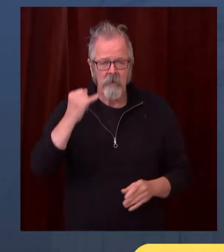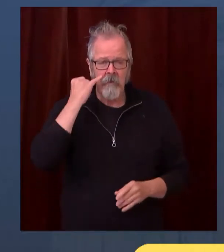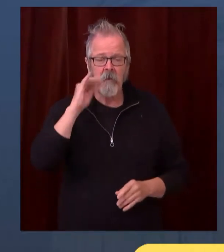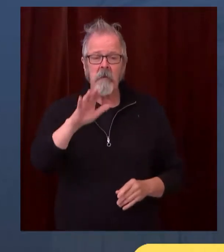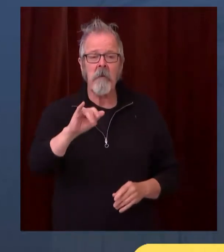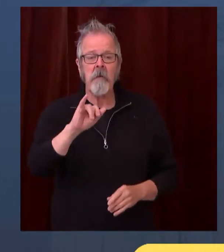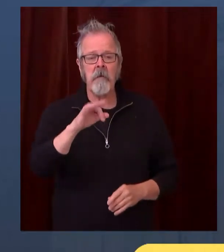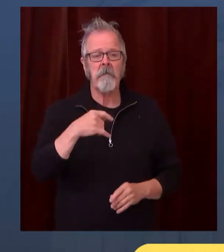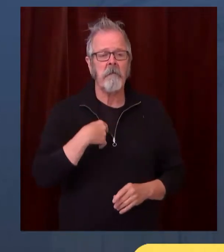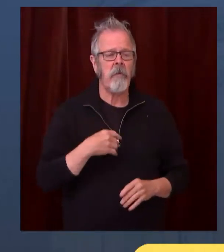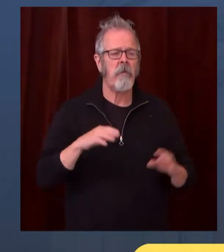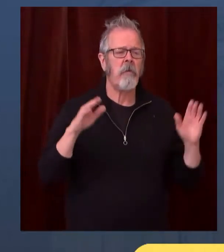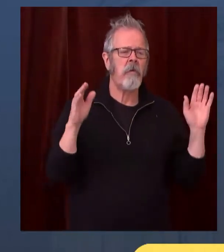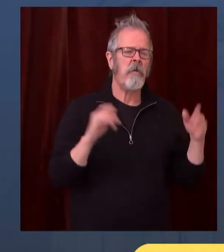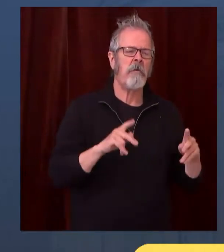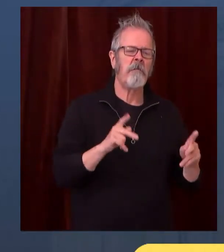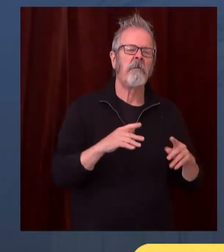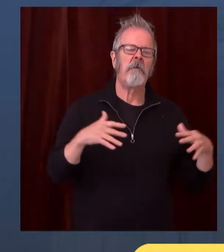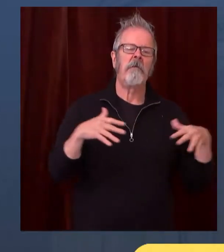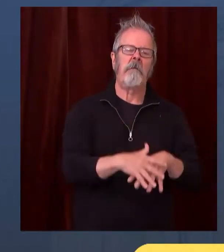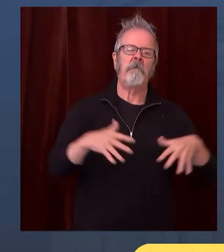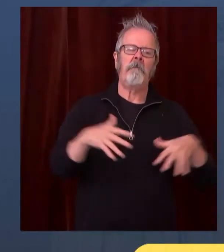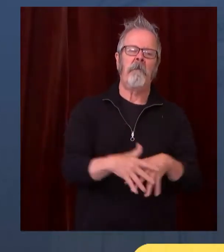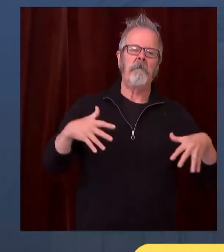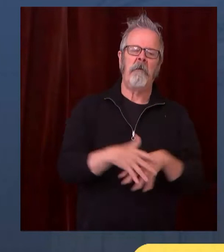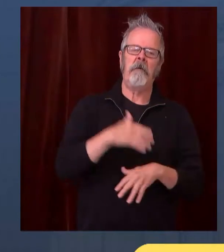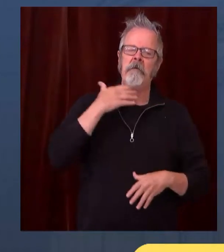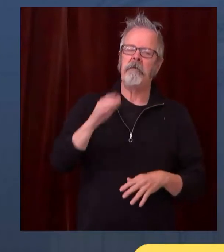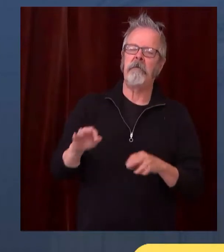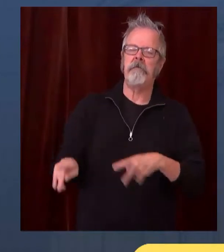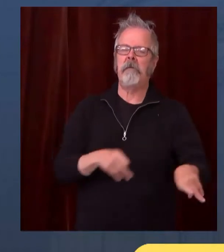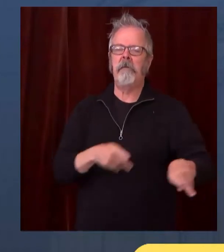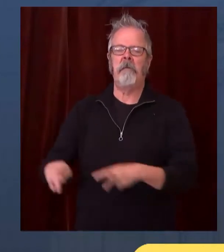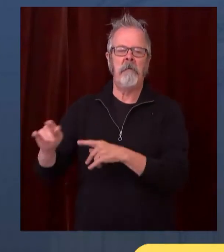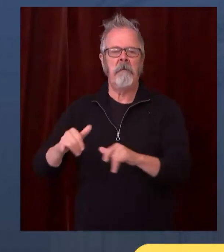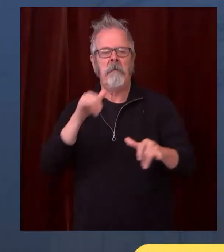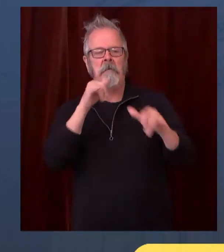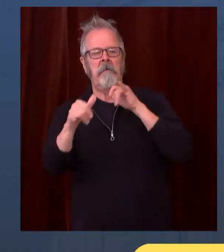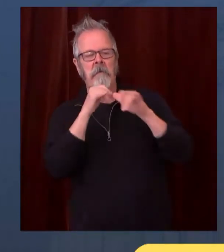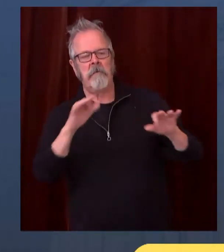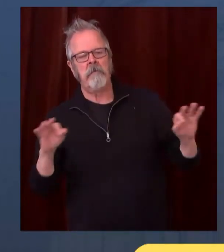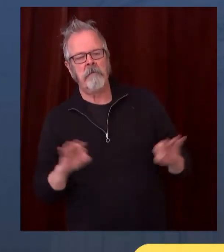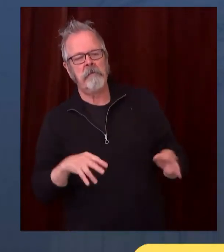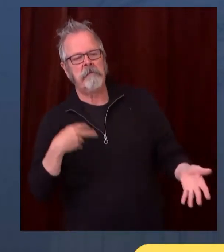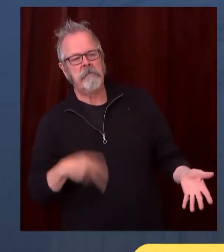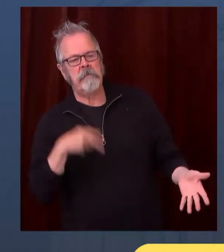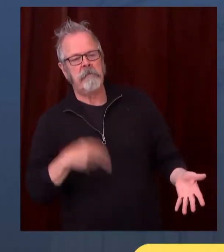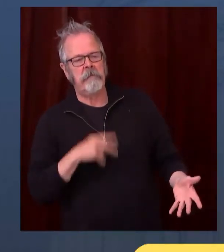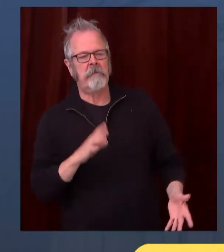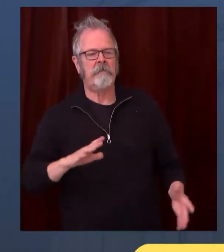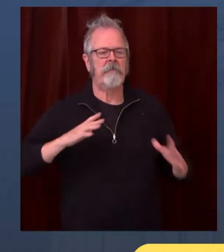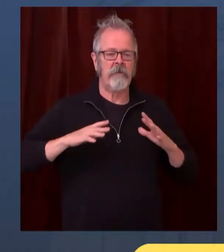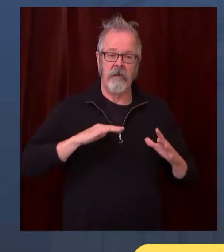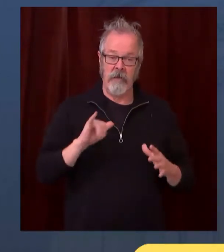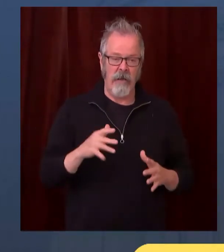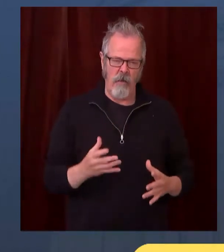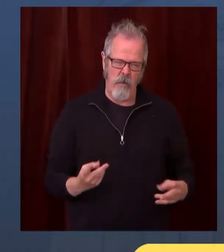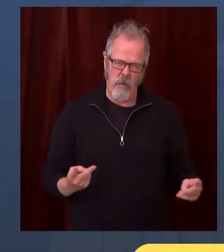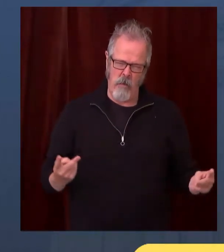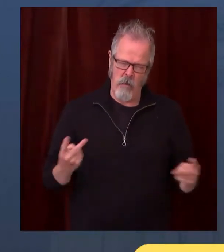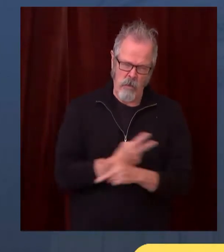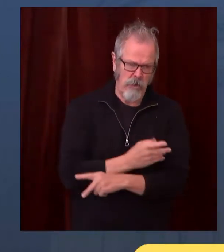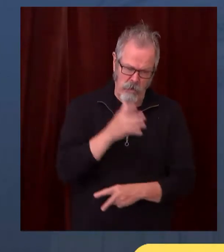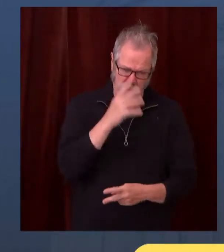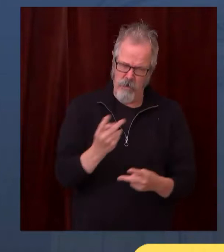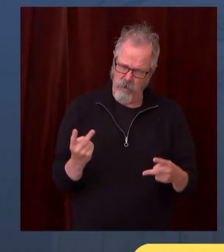As the agency responsible for regulating long-term care facilities, the difficult decision to restrict visitors